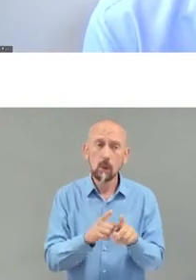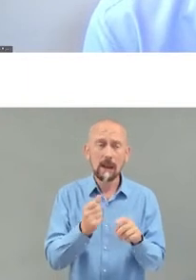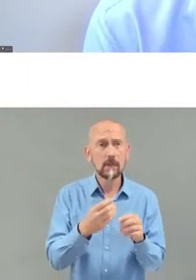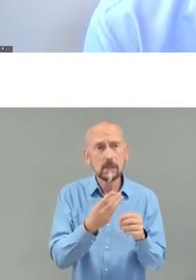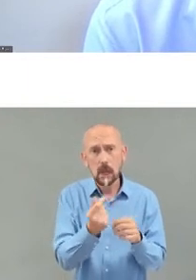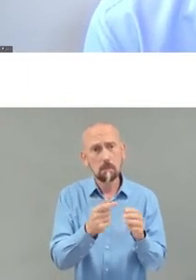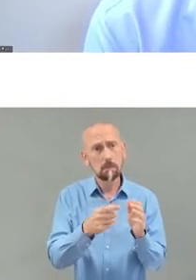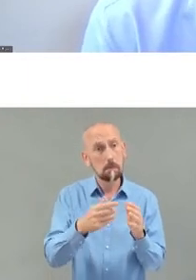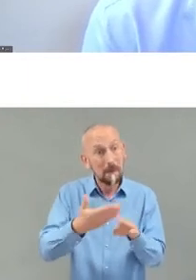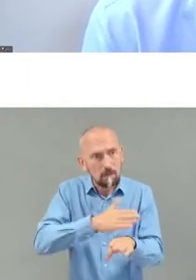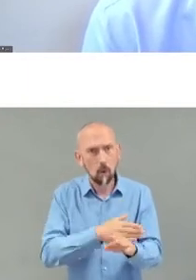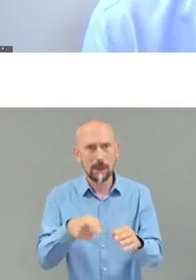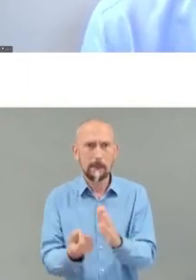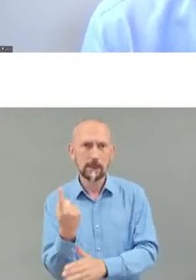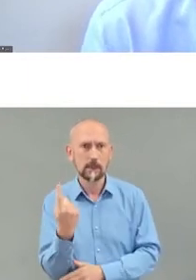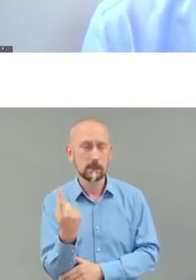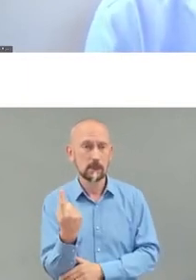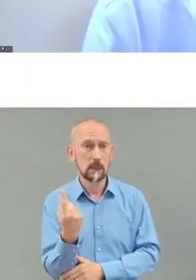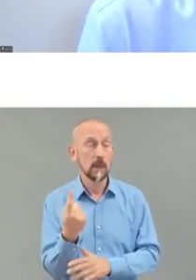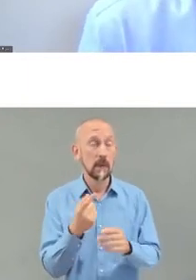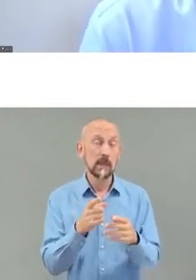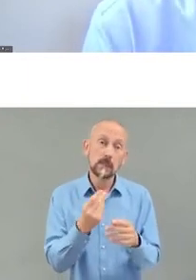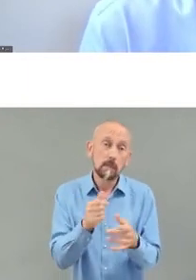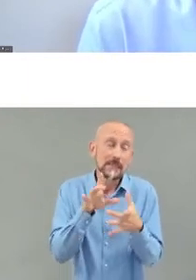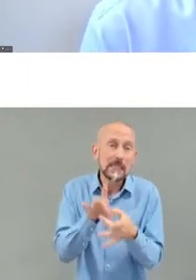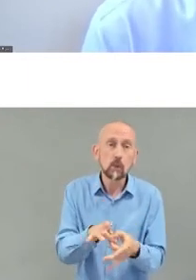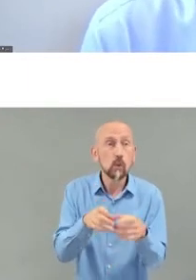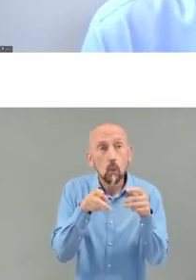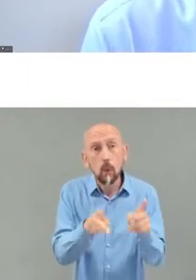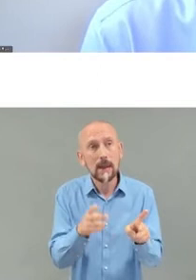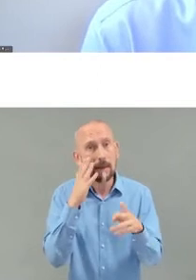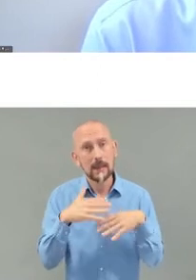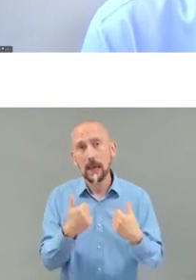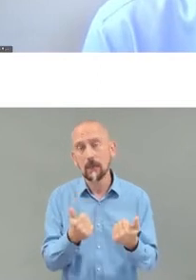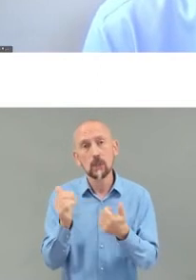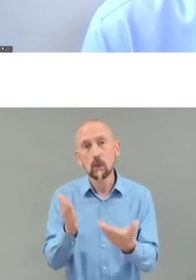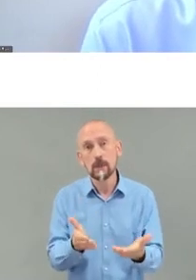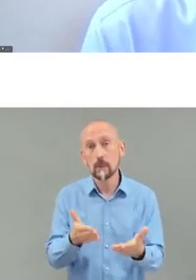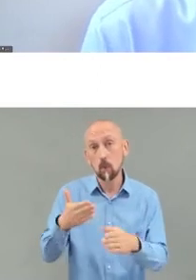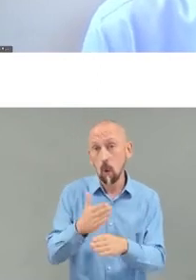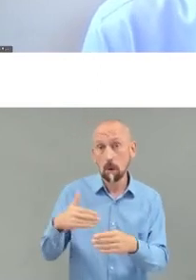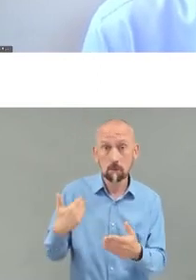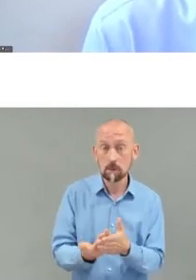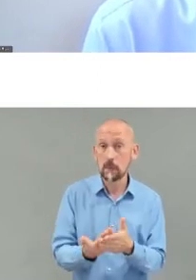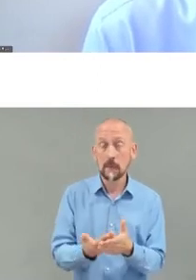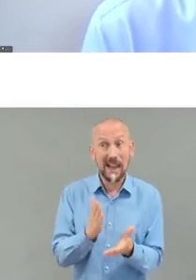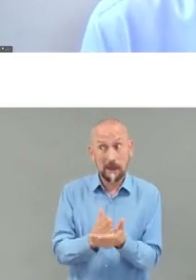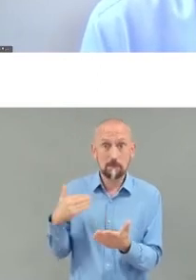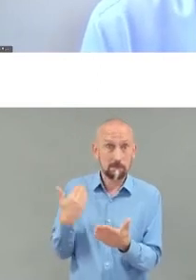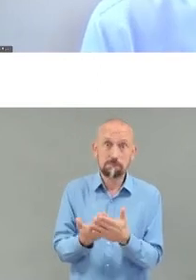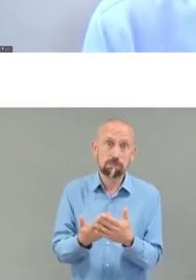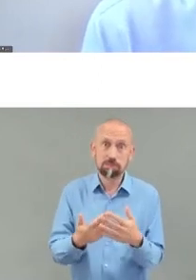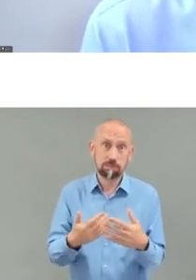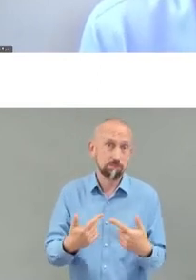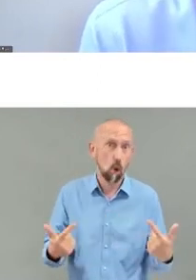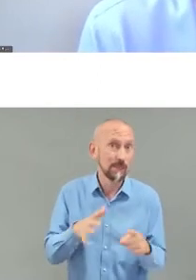that mental health services have operated and have often operated in a discriminatory way. And so it's